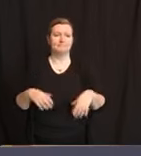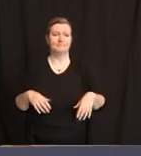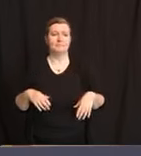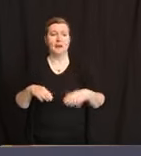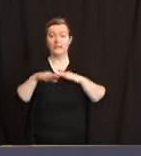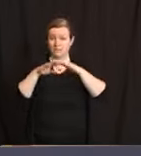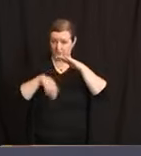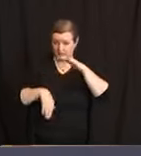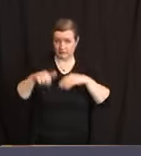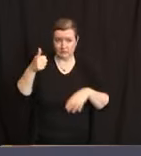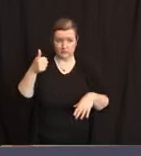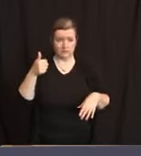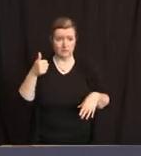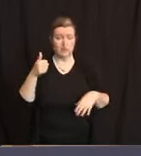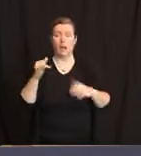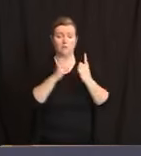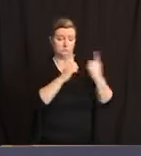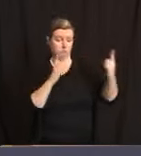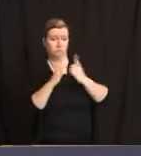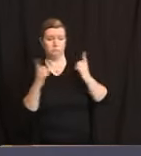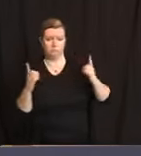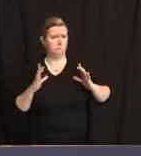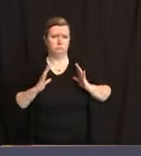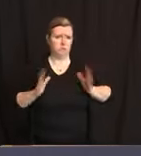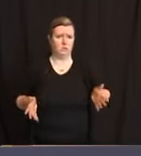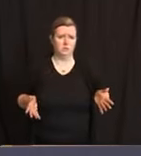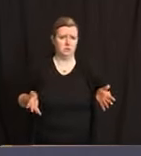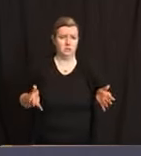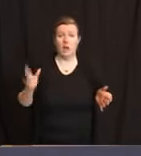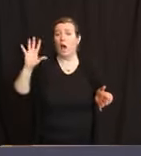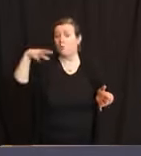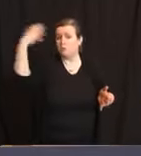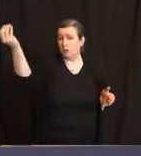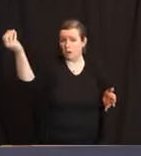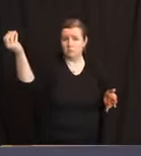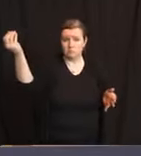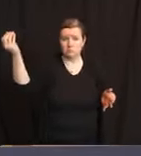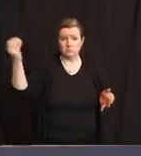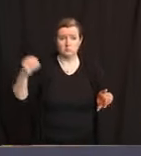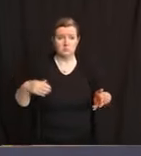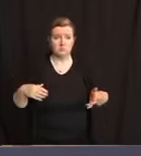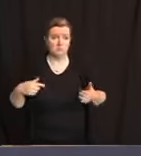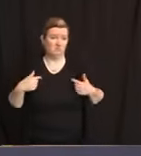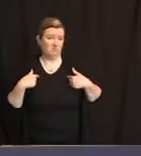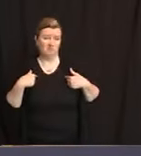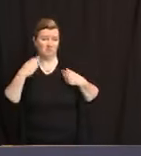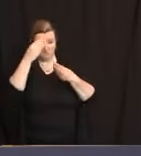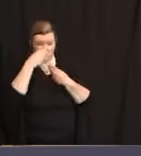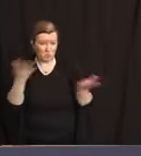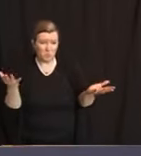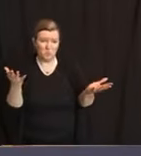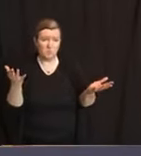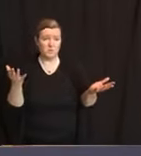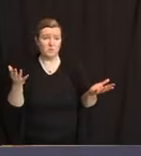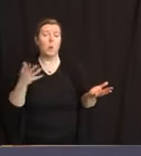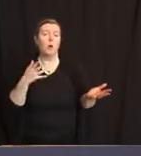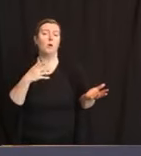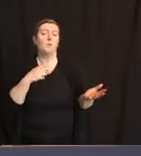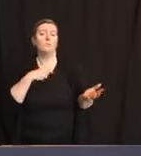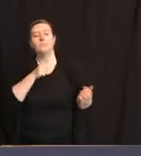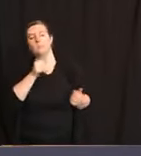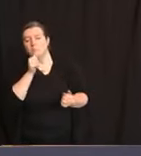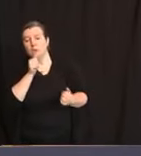10 and you're social distancing, particularly if you're outside, but frankly, even we said this the other day for private prayer, that's